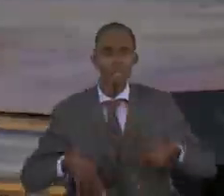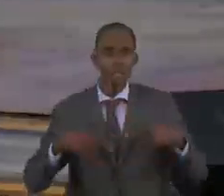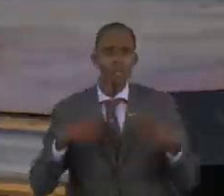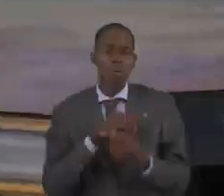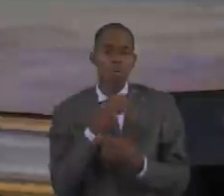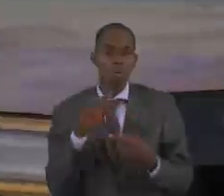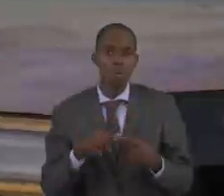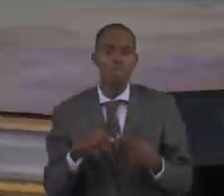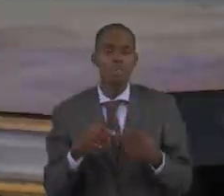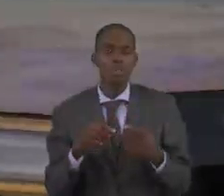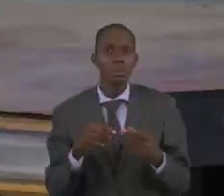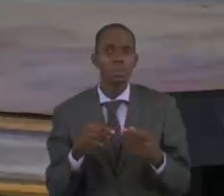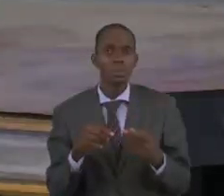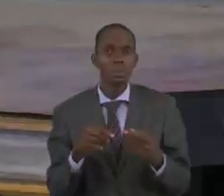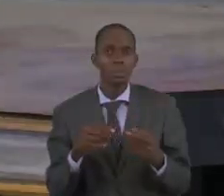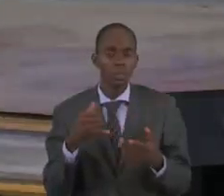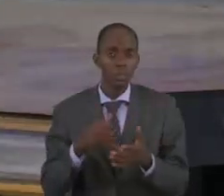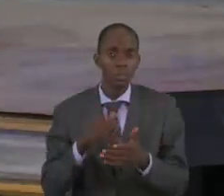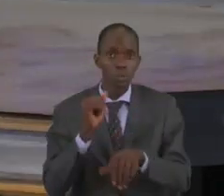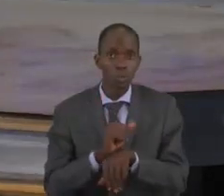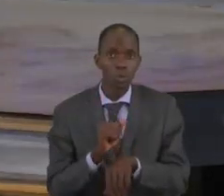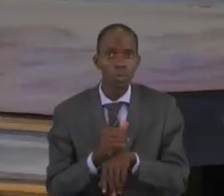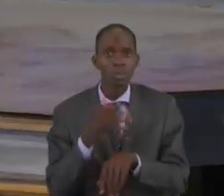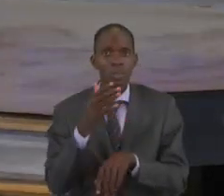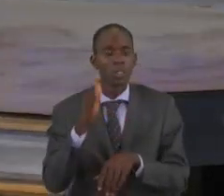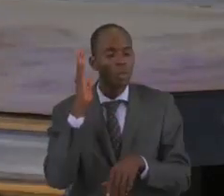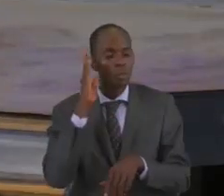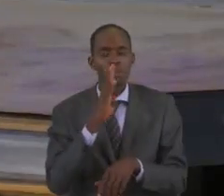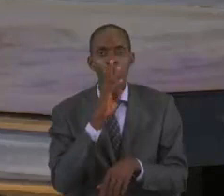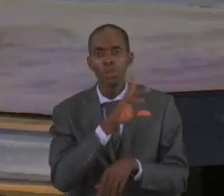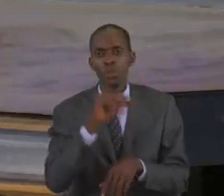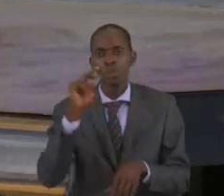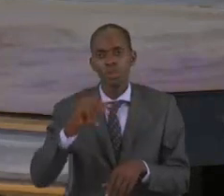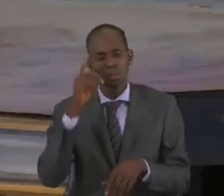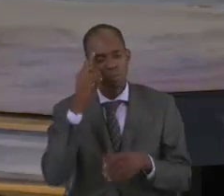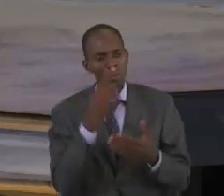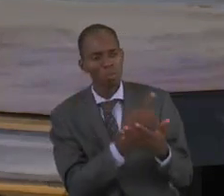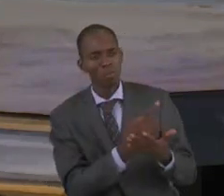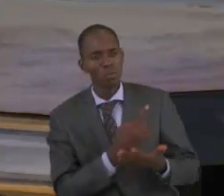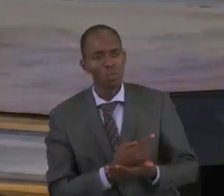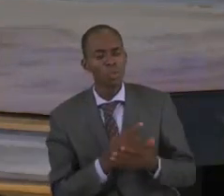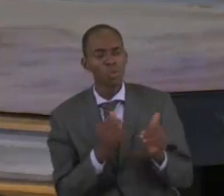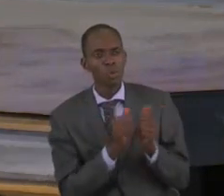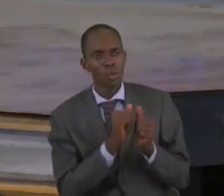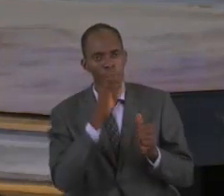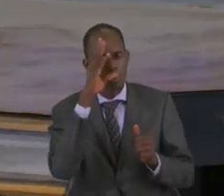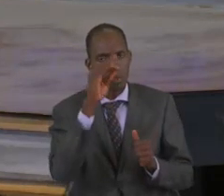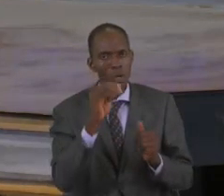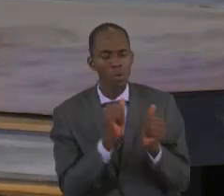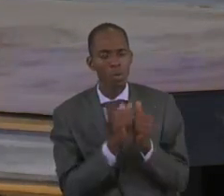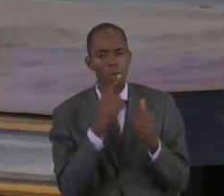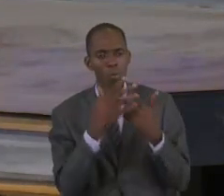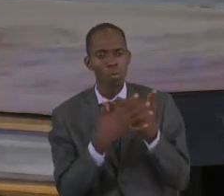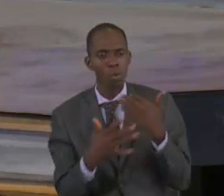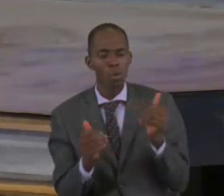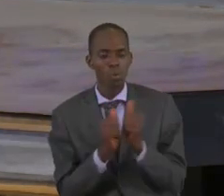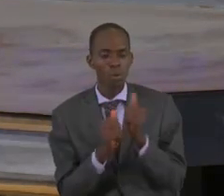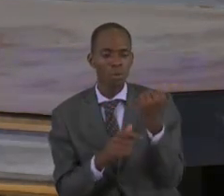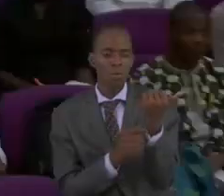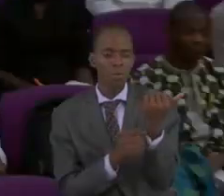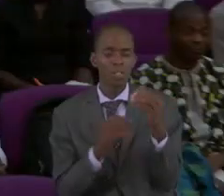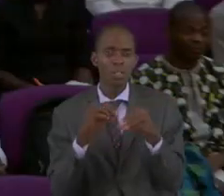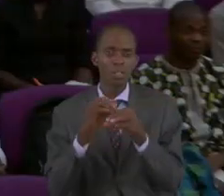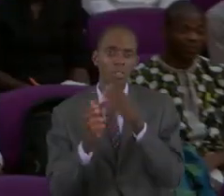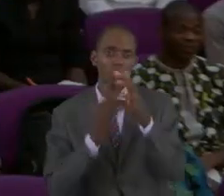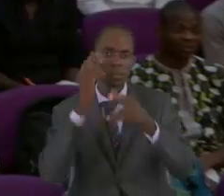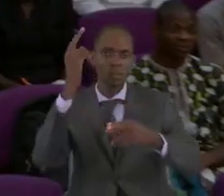it works, there will be no conference, consultation with men, with blood, with flesh, in